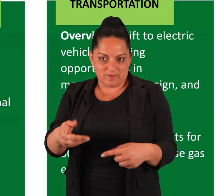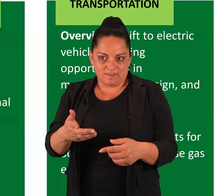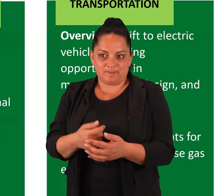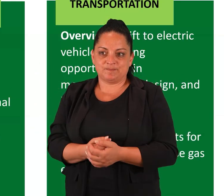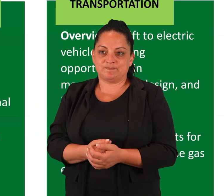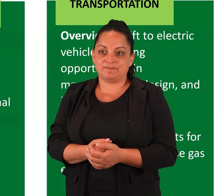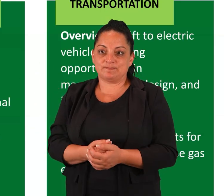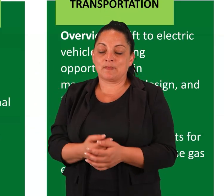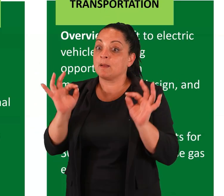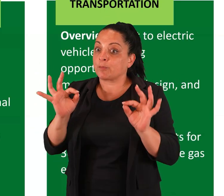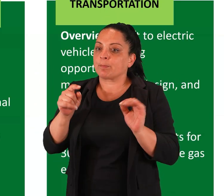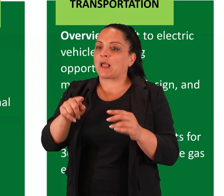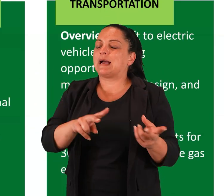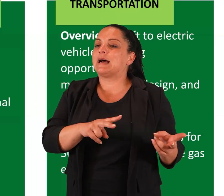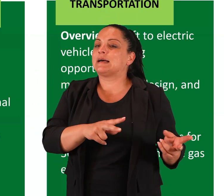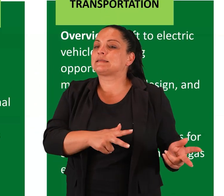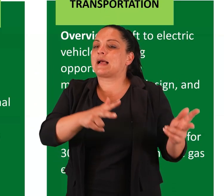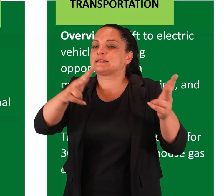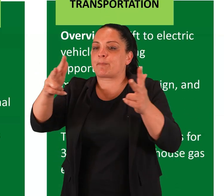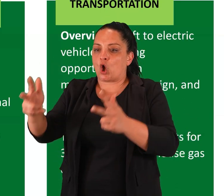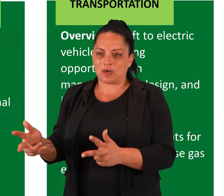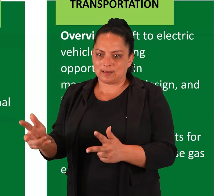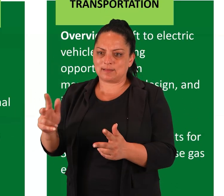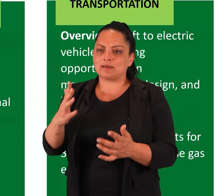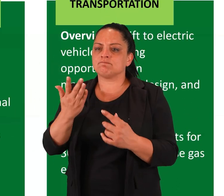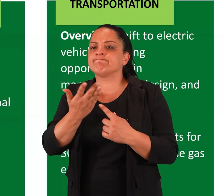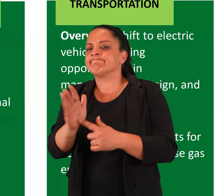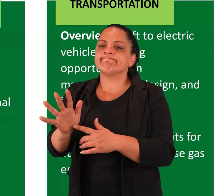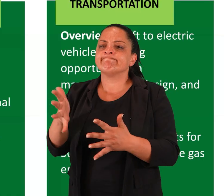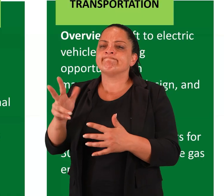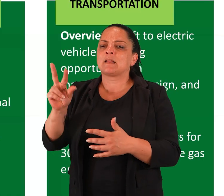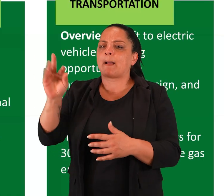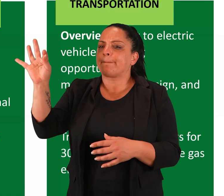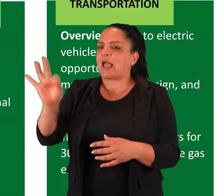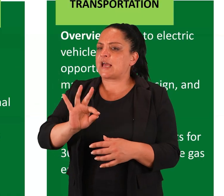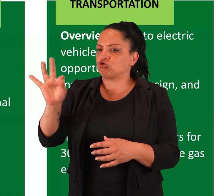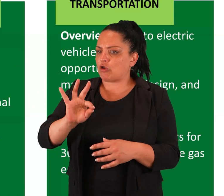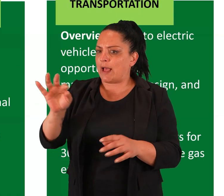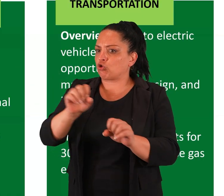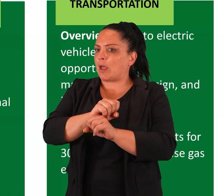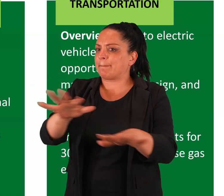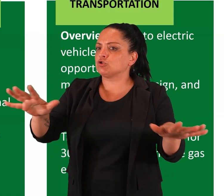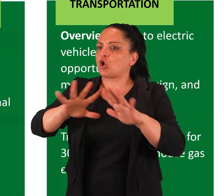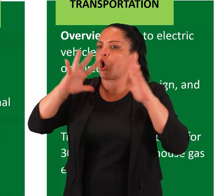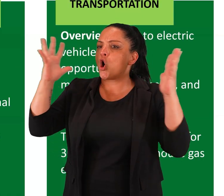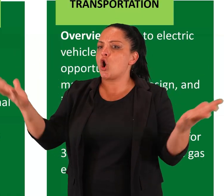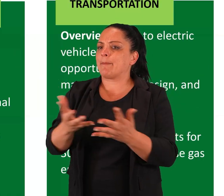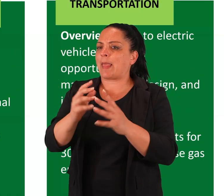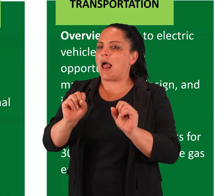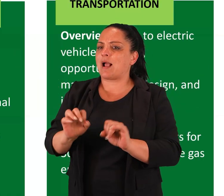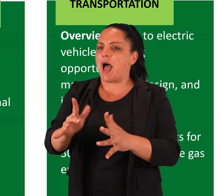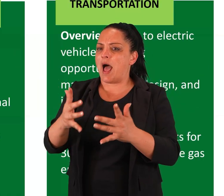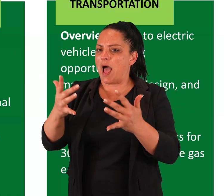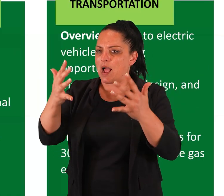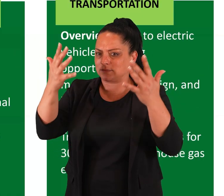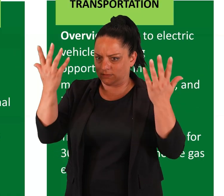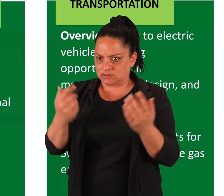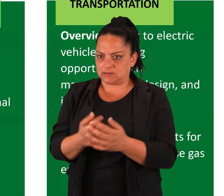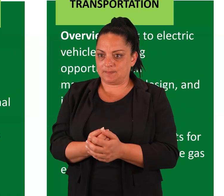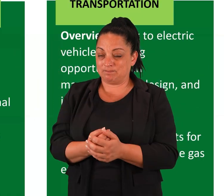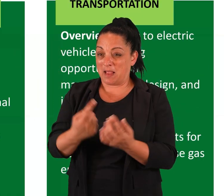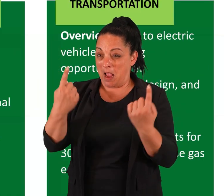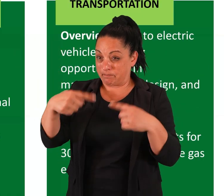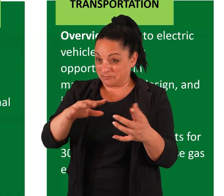quickly. In fact, transportation accounts for around 30% of global greenhouse gas emissions. So this transition